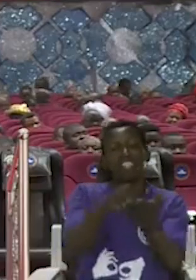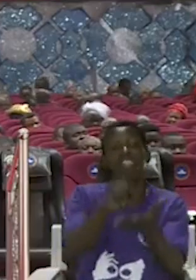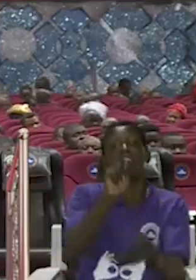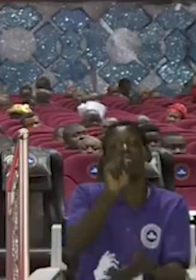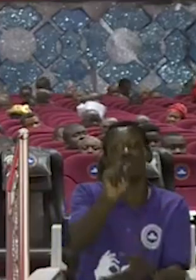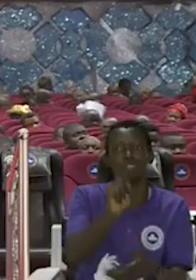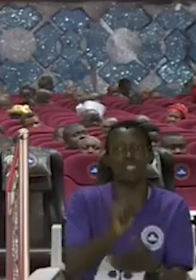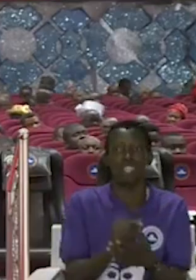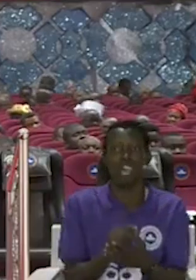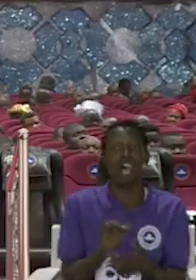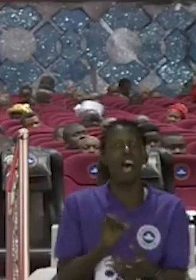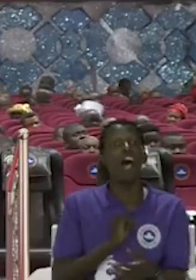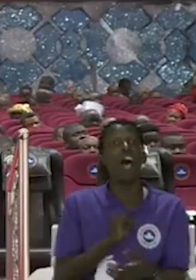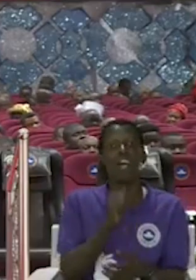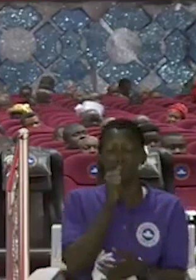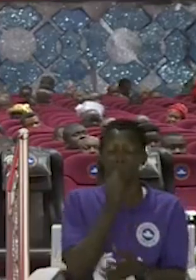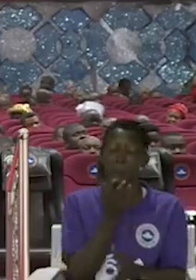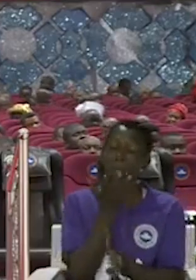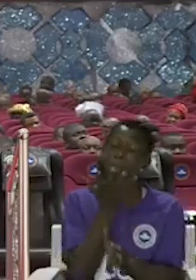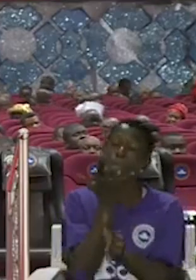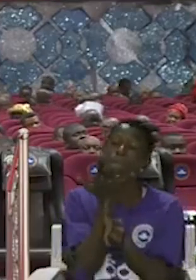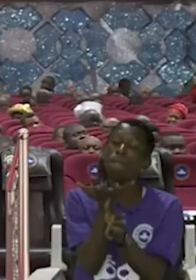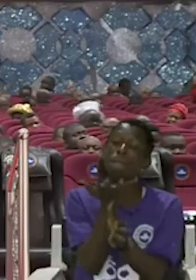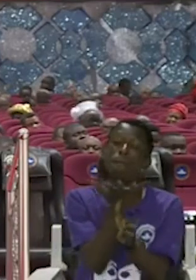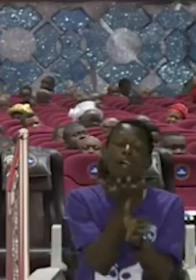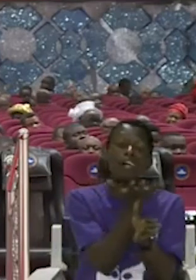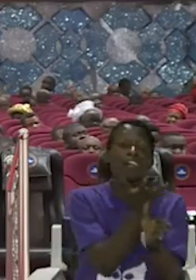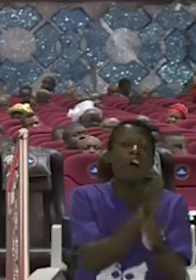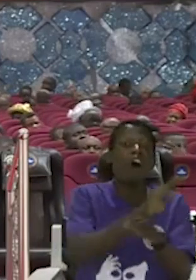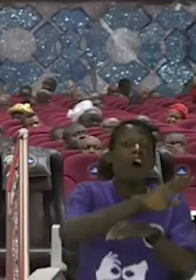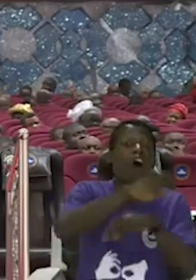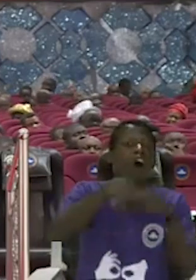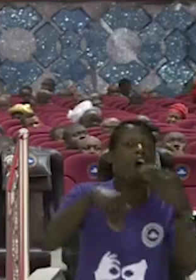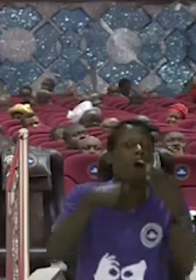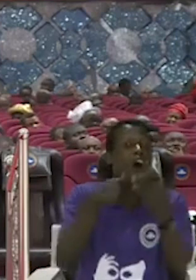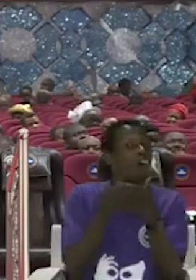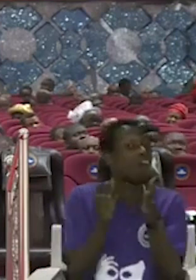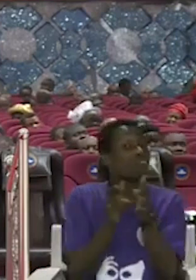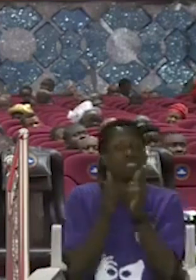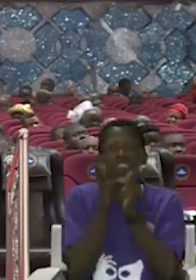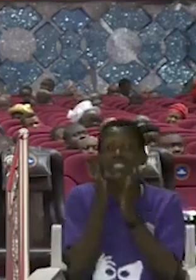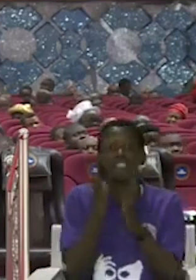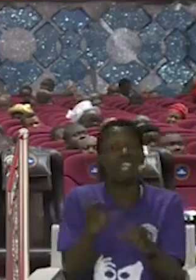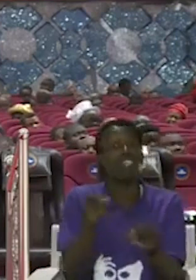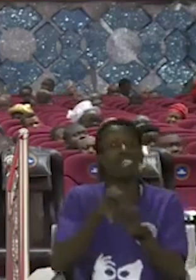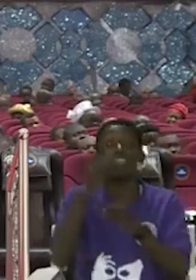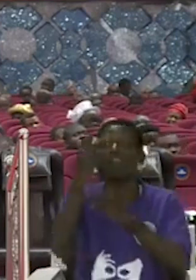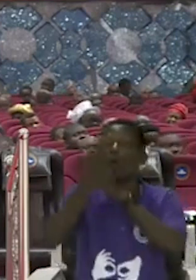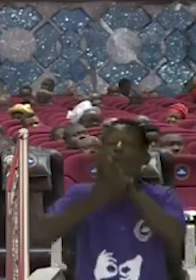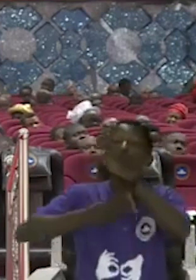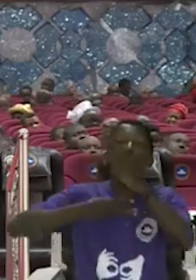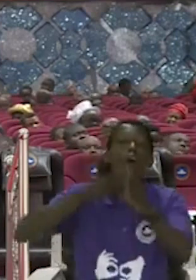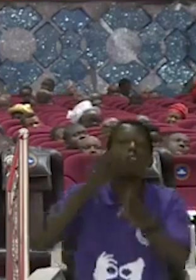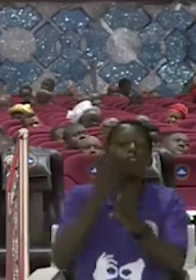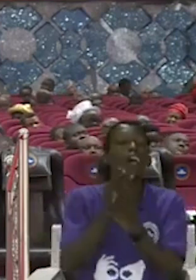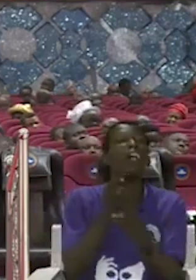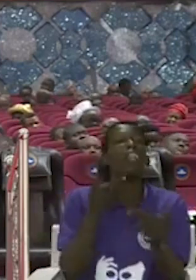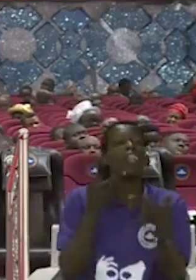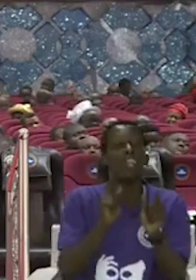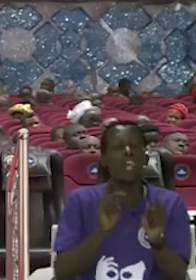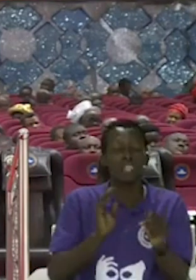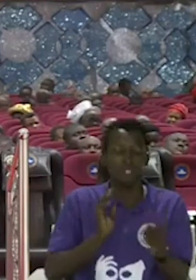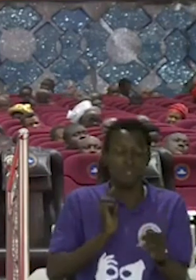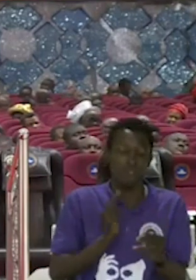I am begging all Christians all over the world, let this argument about